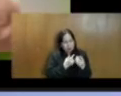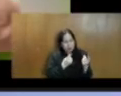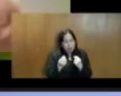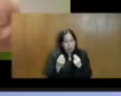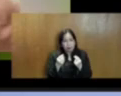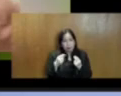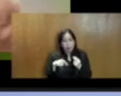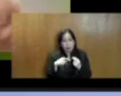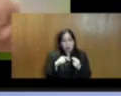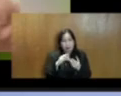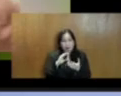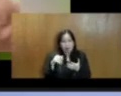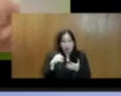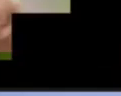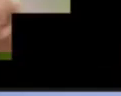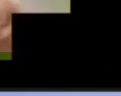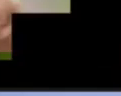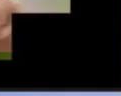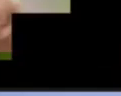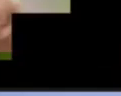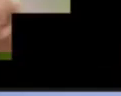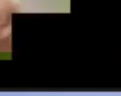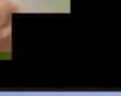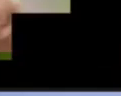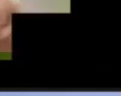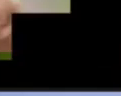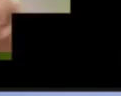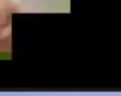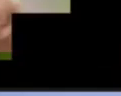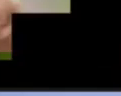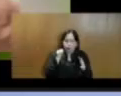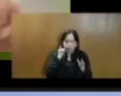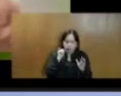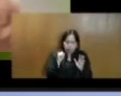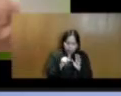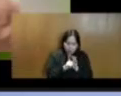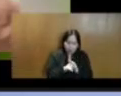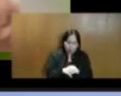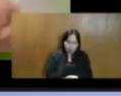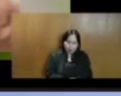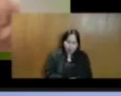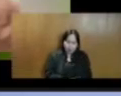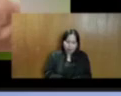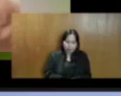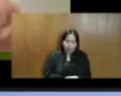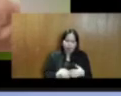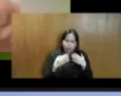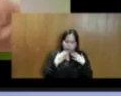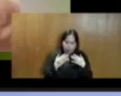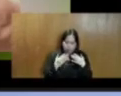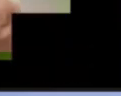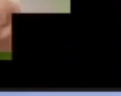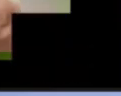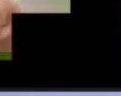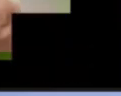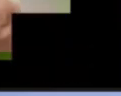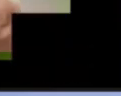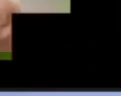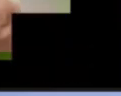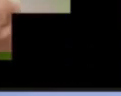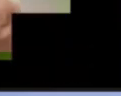such all of the programs, the strategies that we have identified in that plan. So thank you for inviting